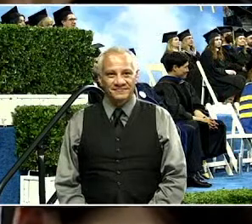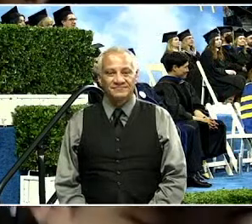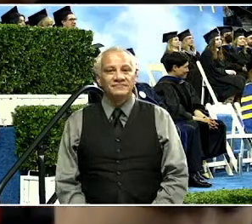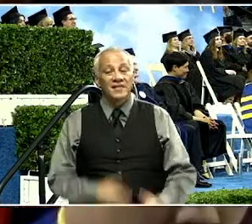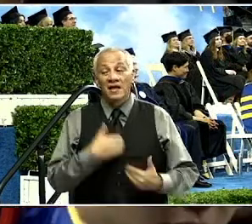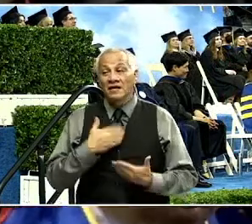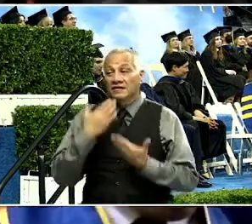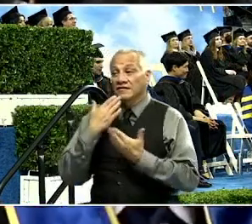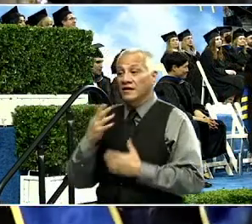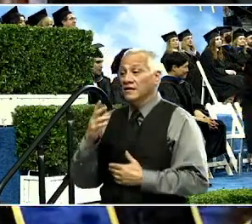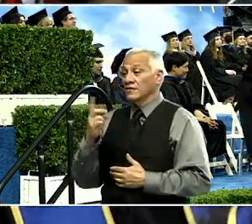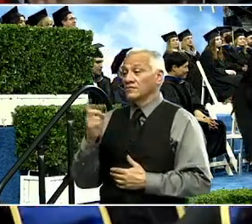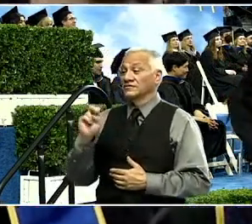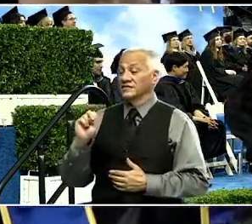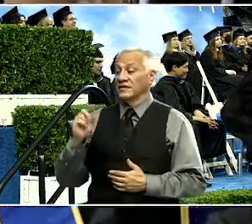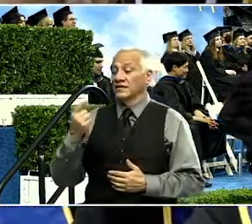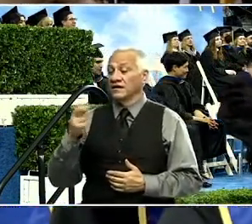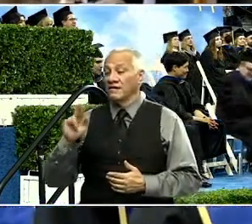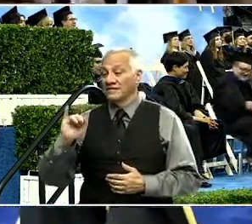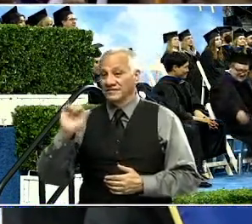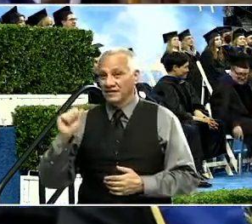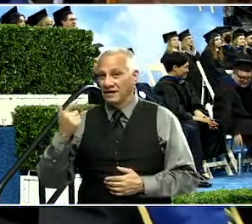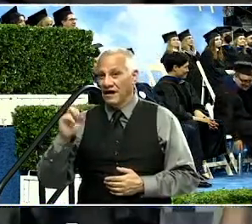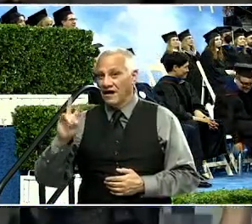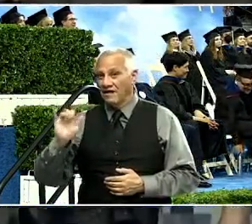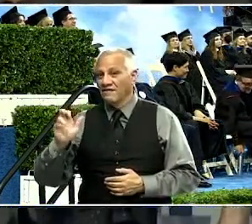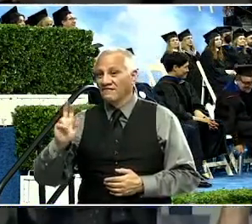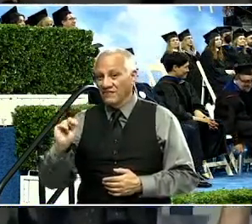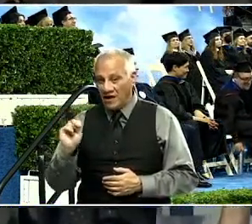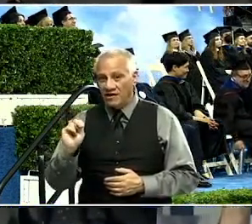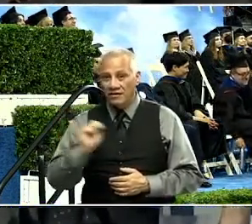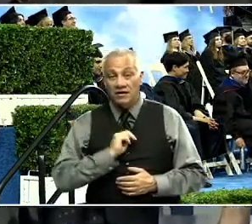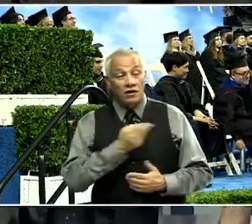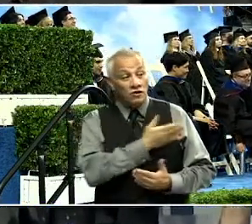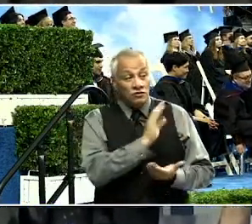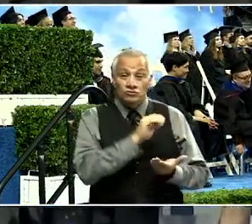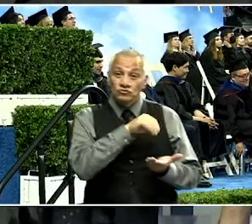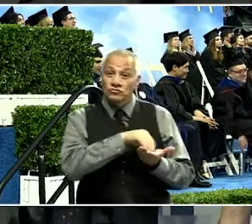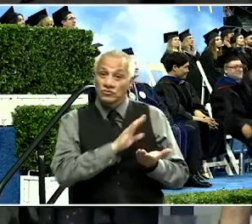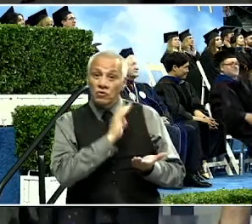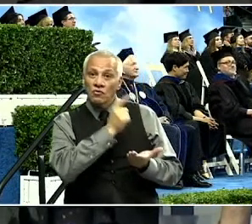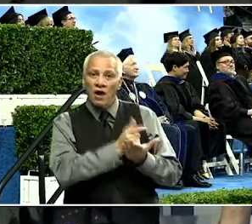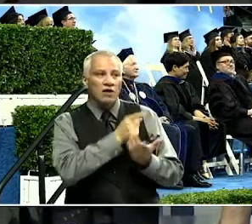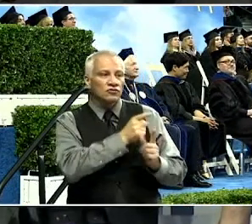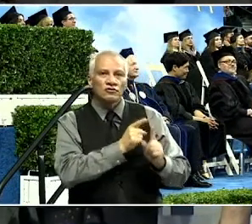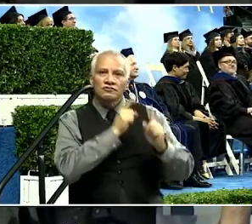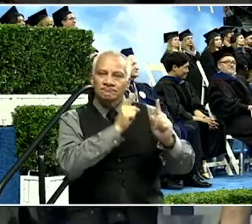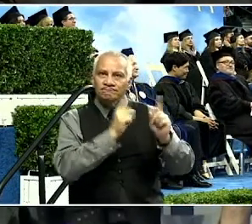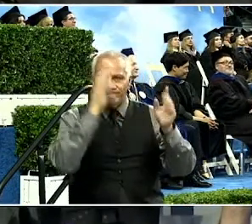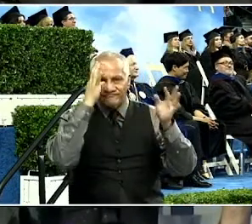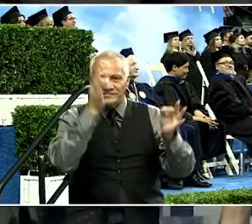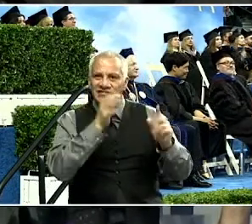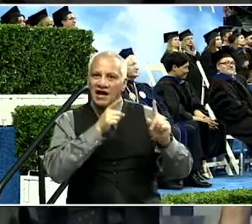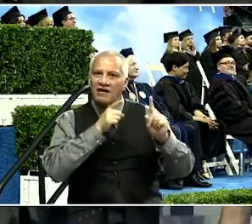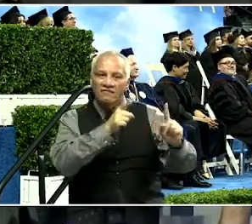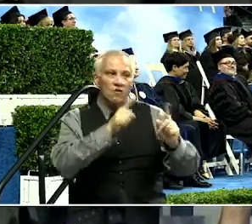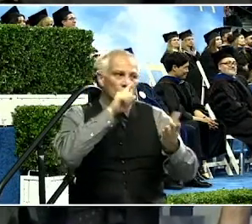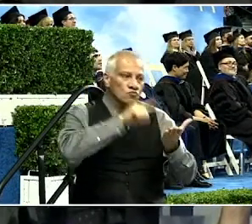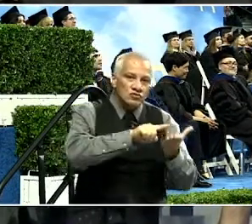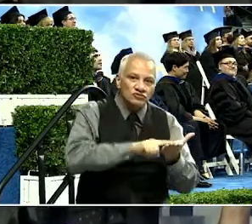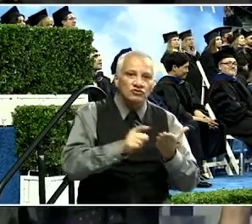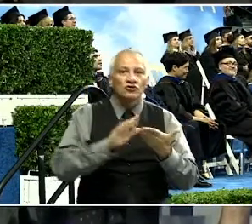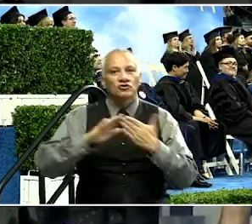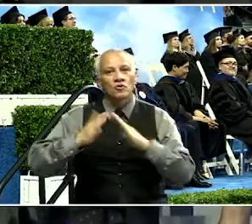Thank you, Dean Garcia Garibay. Graduates, you've excelled in everything you've put your mind to, from research to community service,